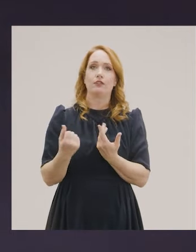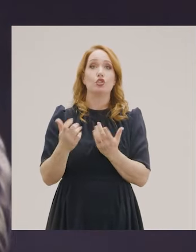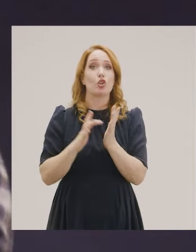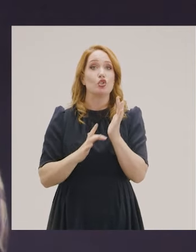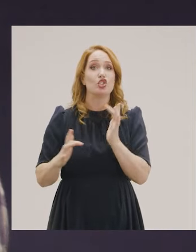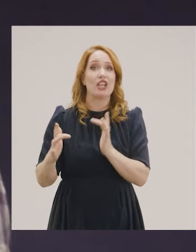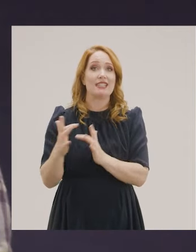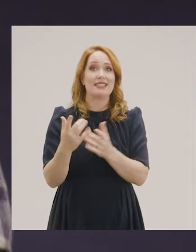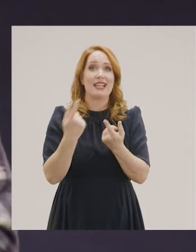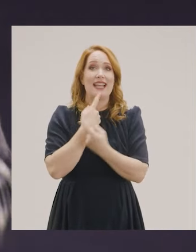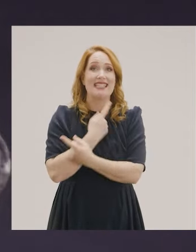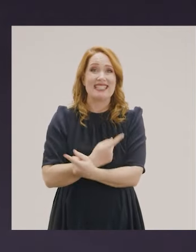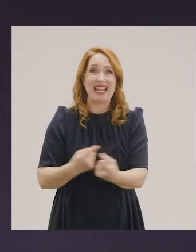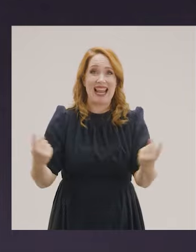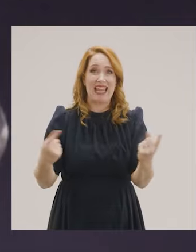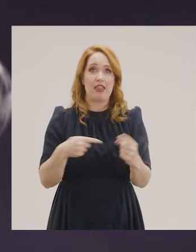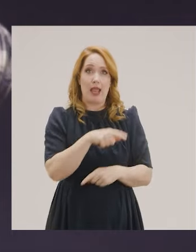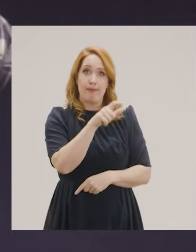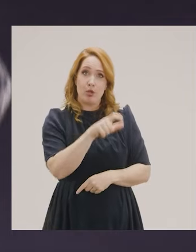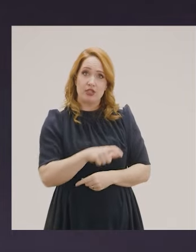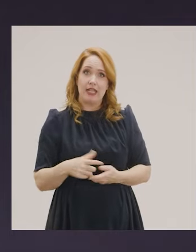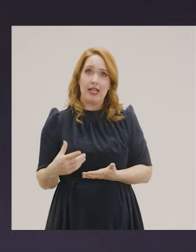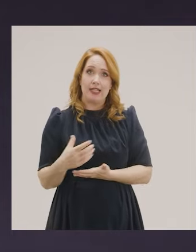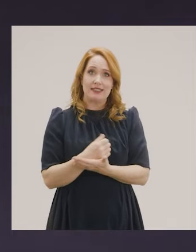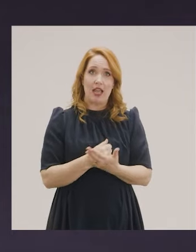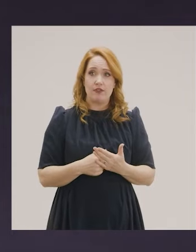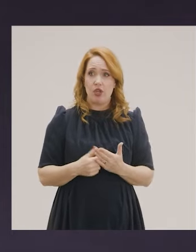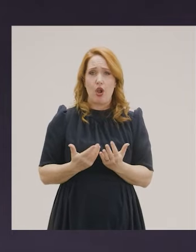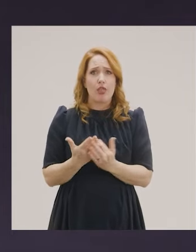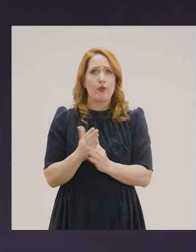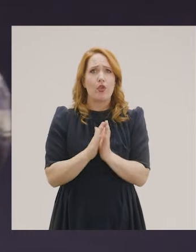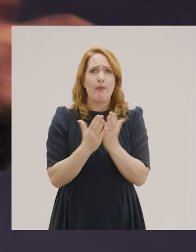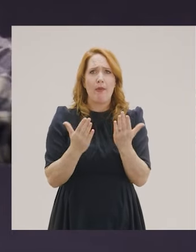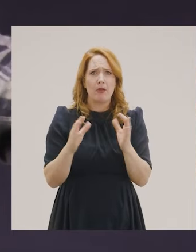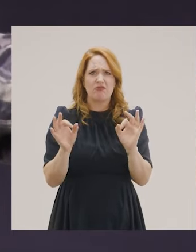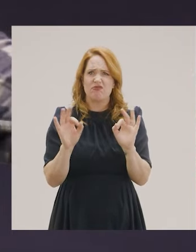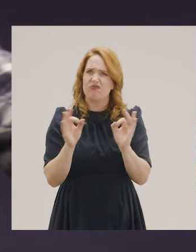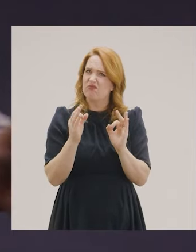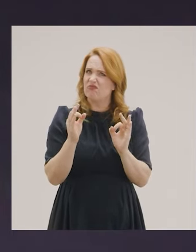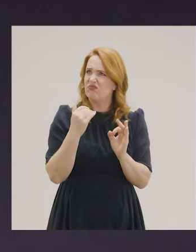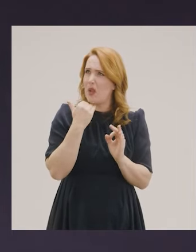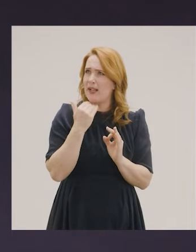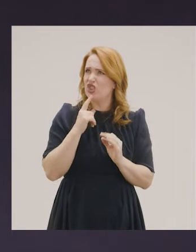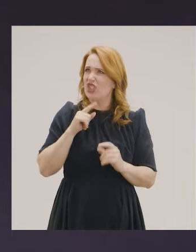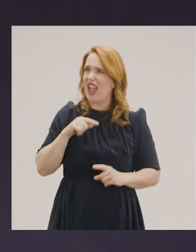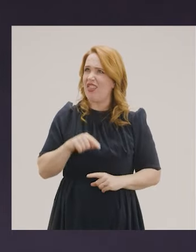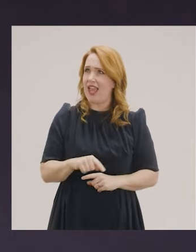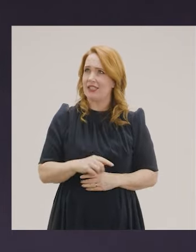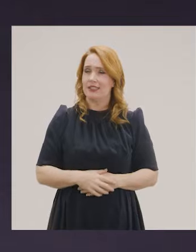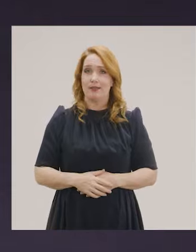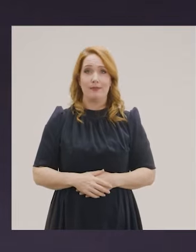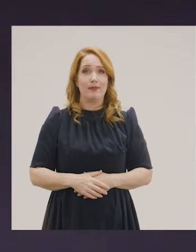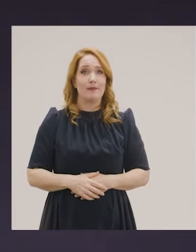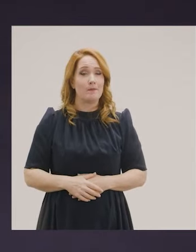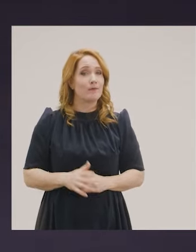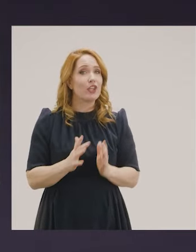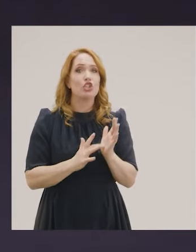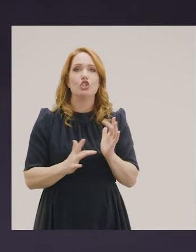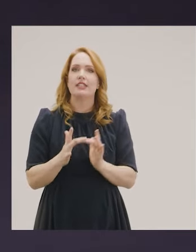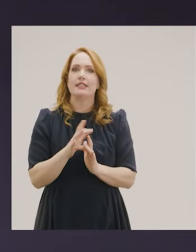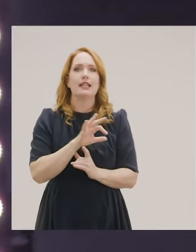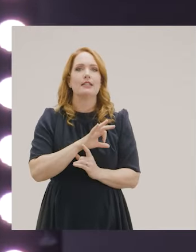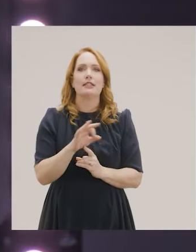be saved. He was declaring a person saved. Jesus virtually doesn't do that anywhere in the Bible. And just